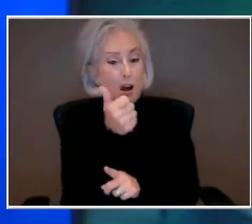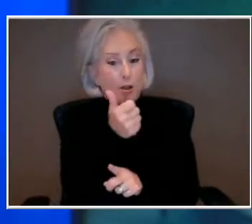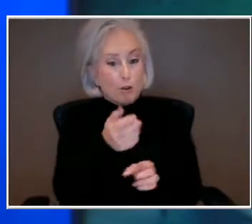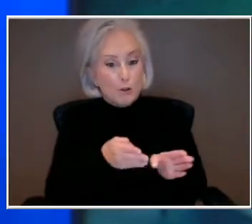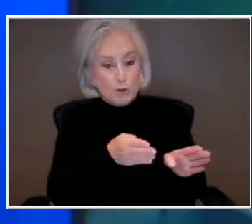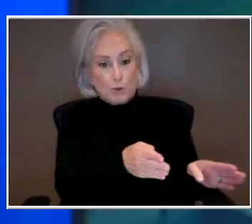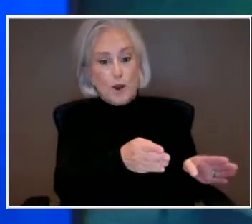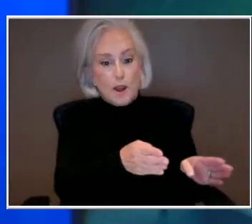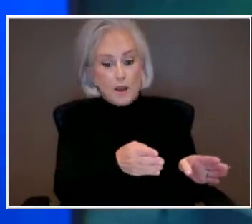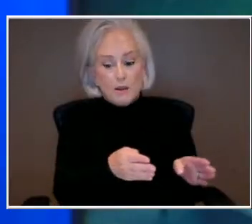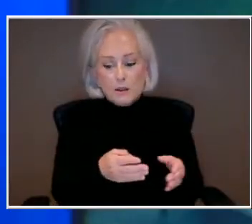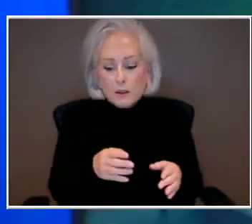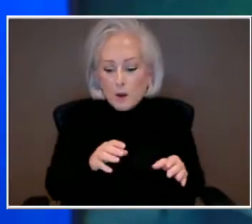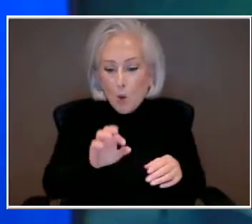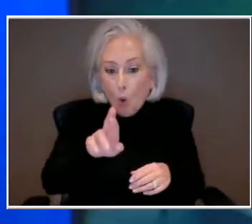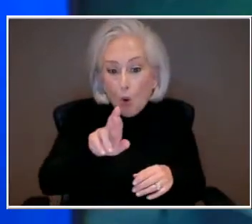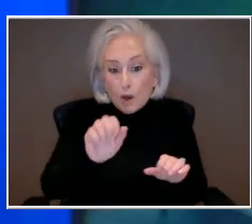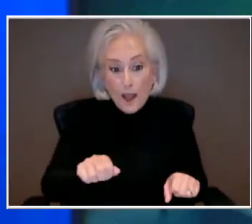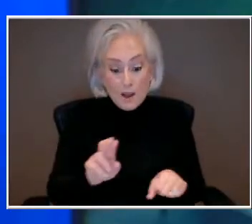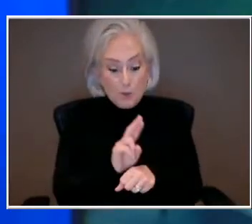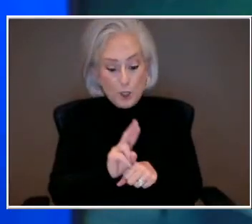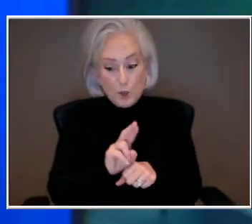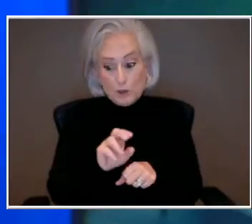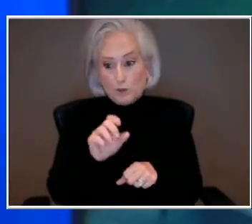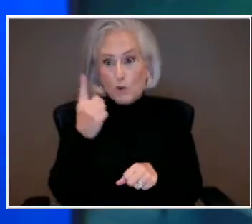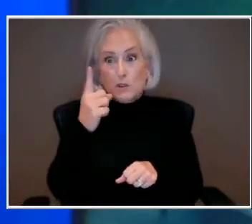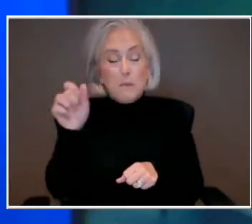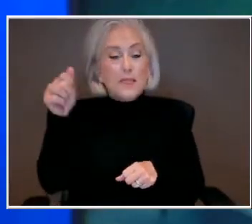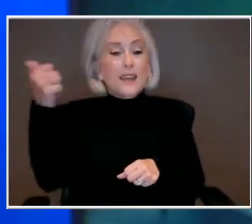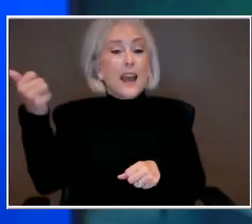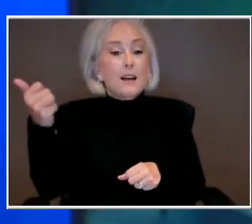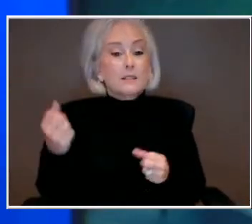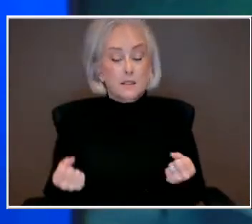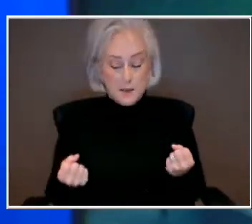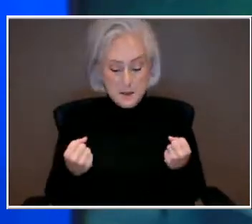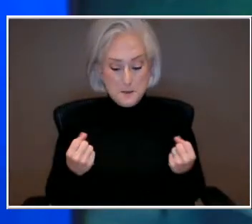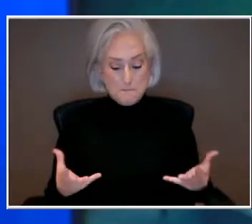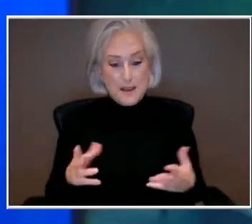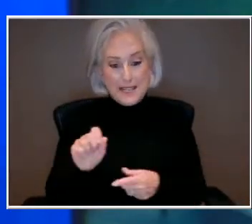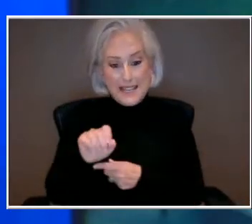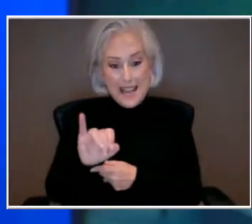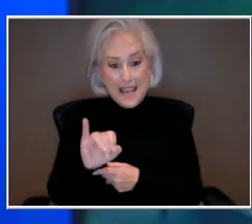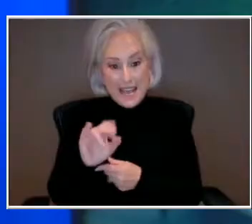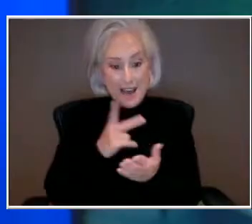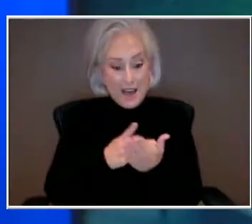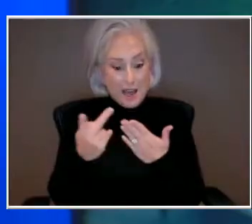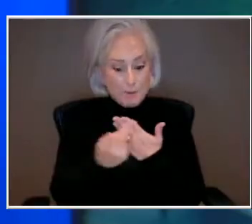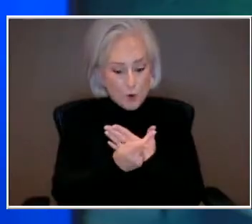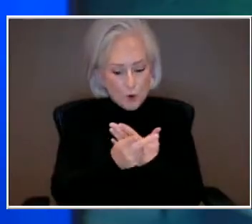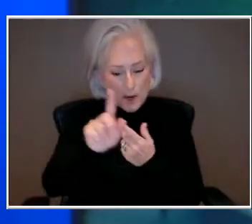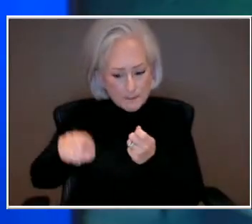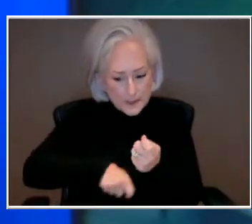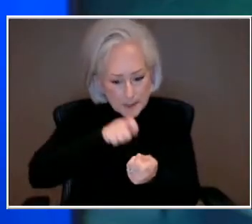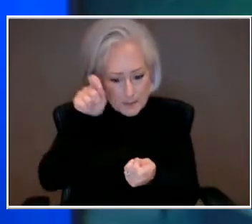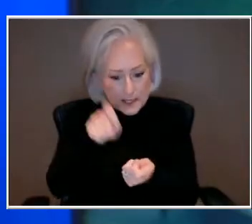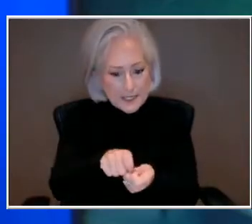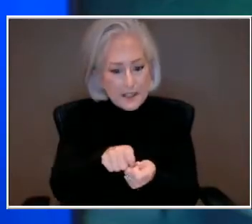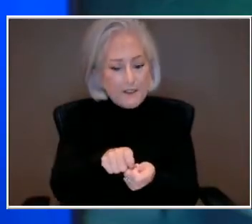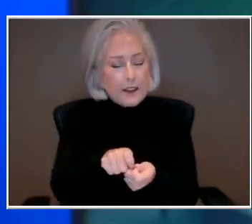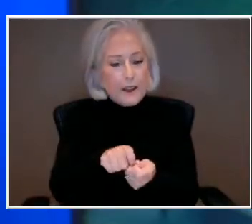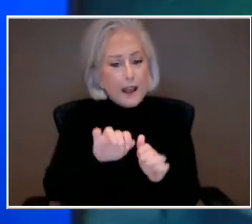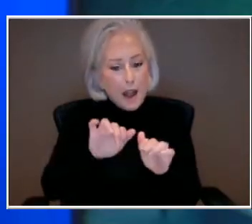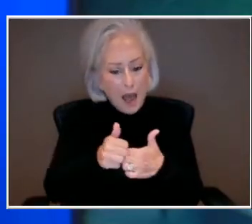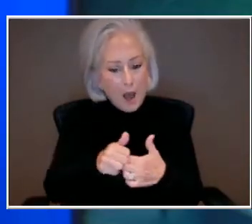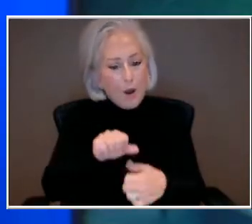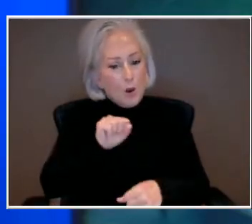we said, there are a lot of different AI programs that are that are very specific in what they do, and so we just need to make sure that what we're